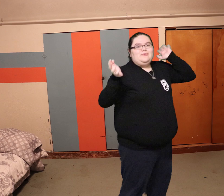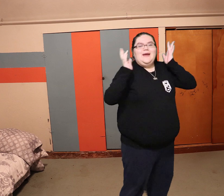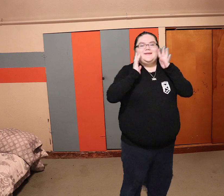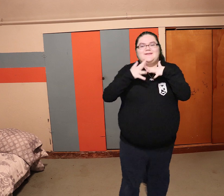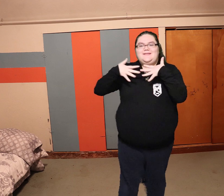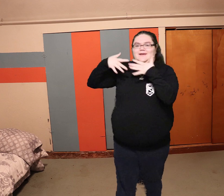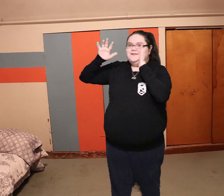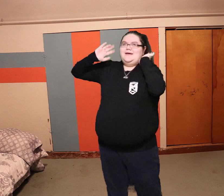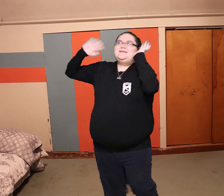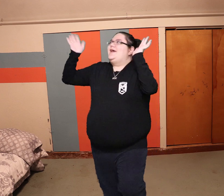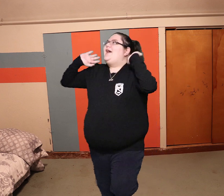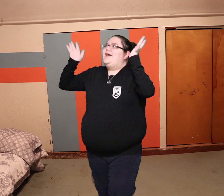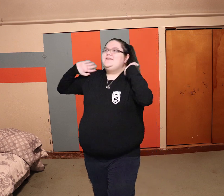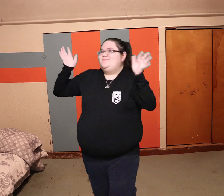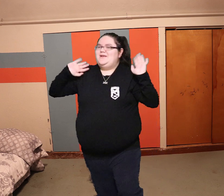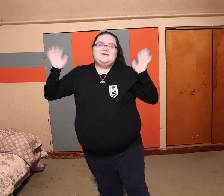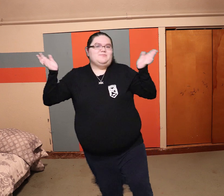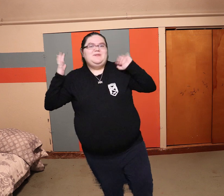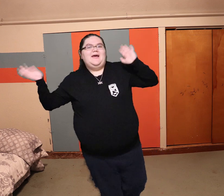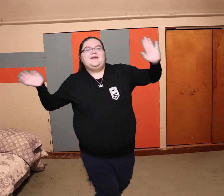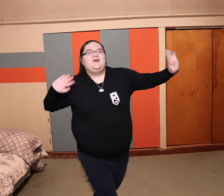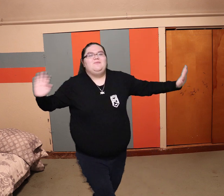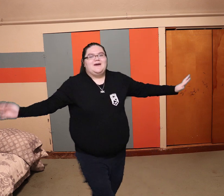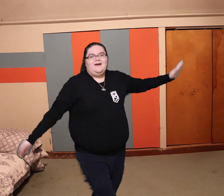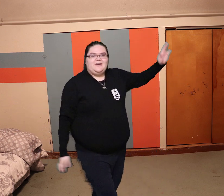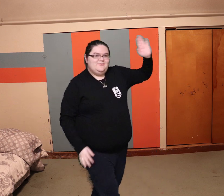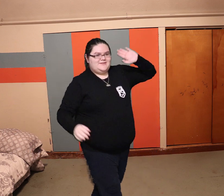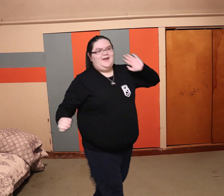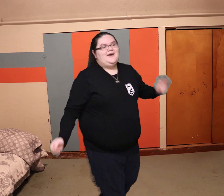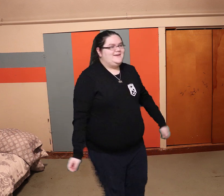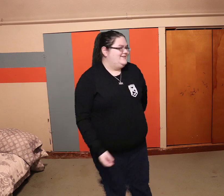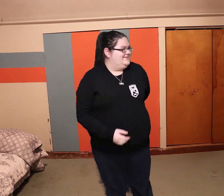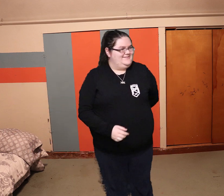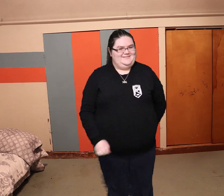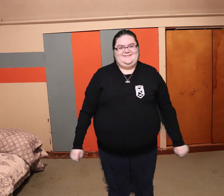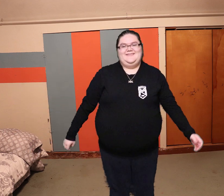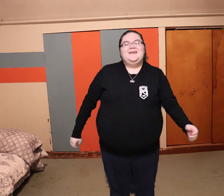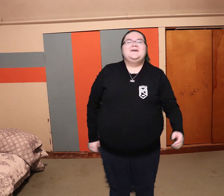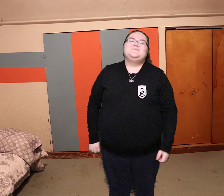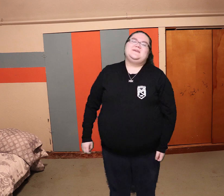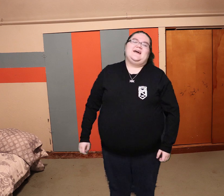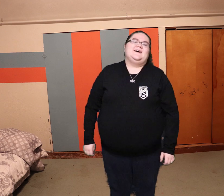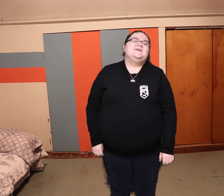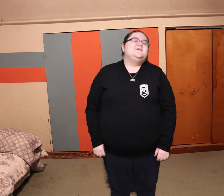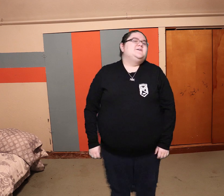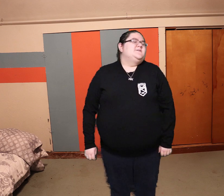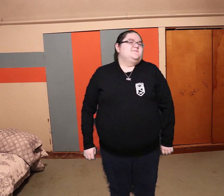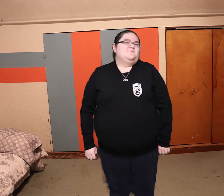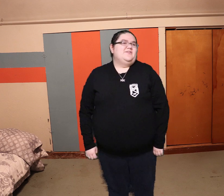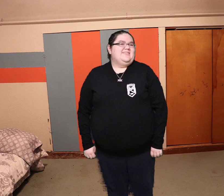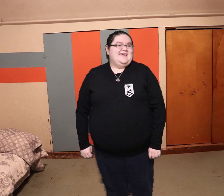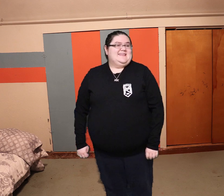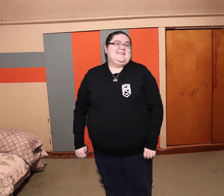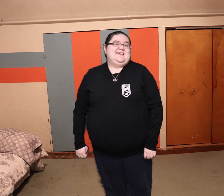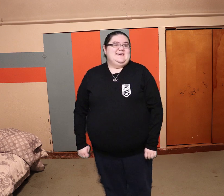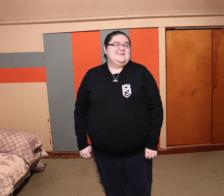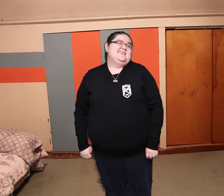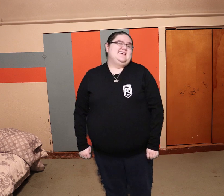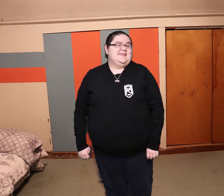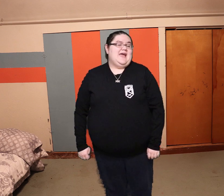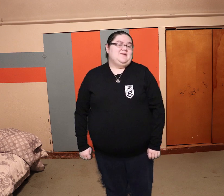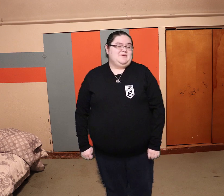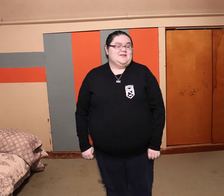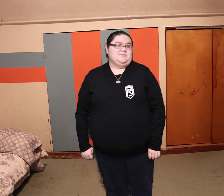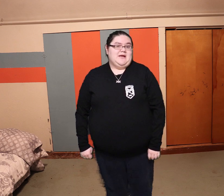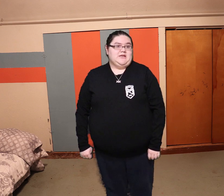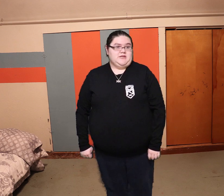weird, crazy things that can't be explained. Oh my God, I almost died. But yeah, more than likely